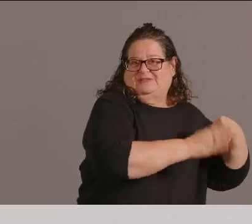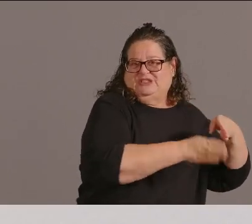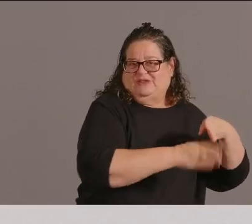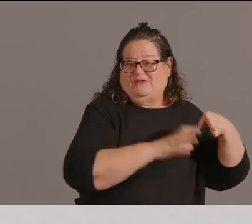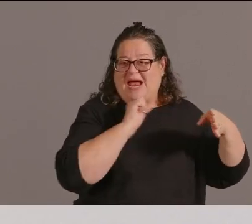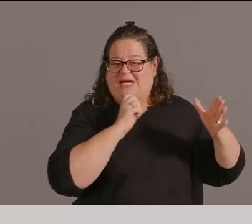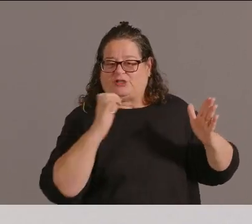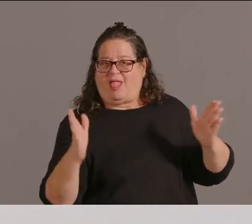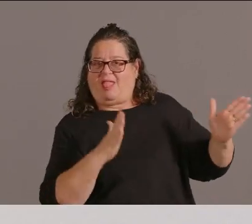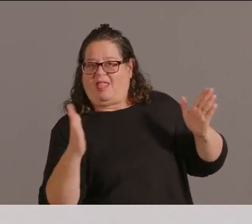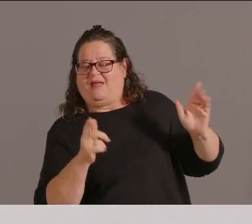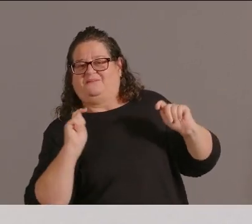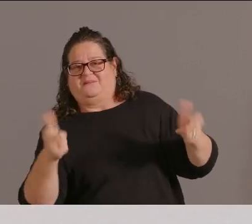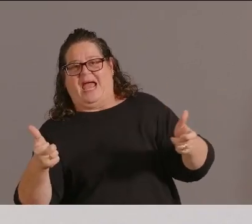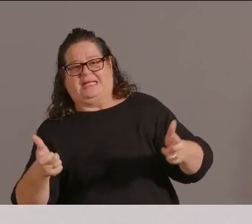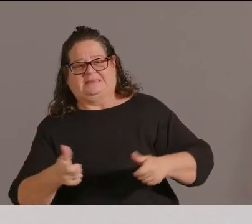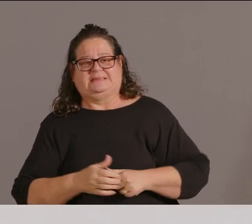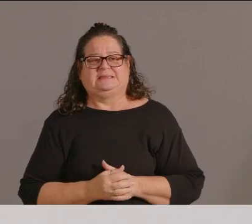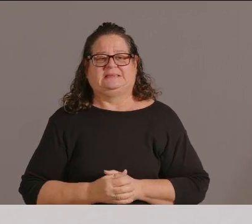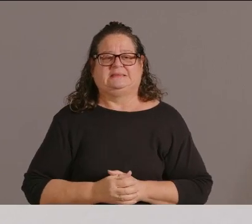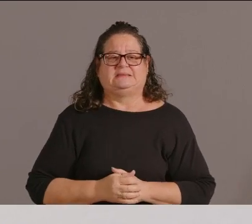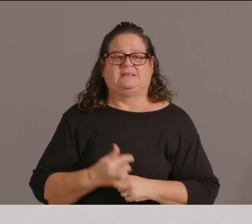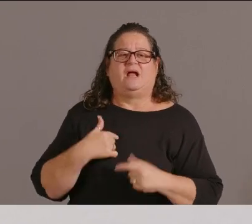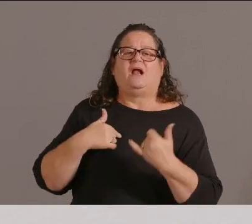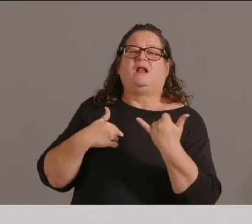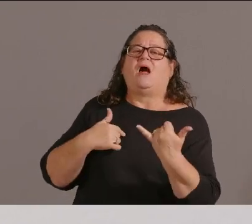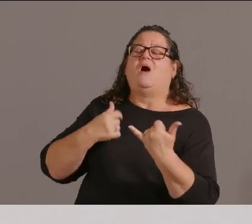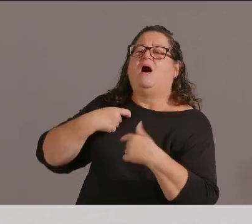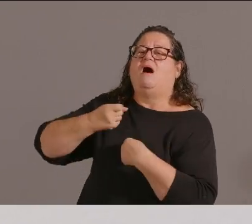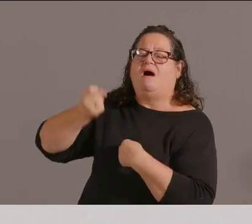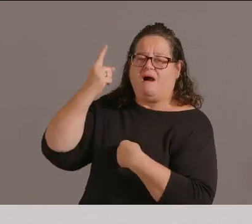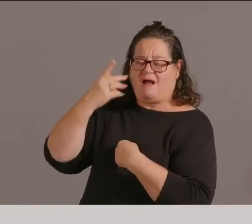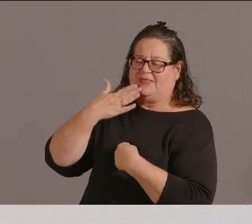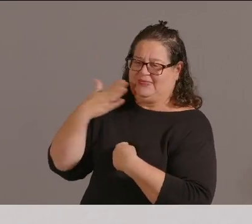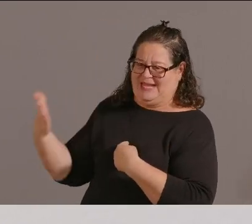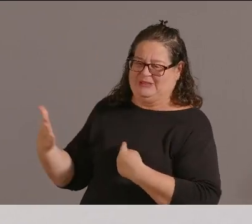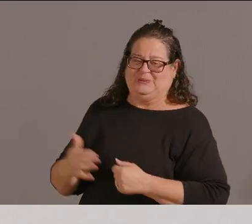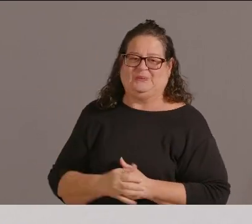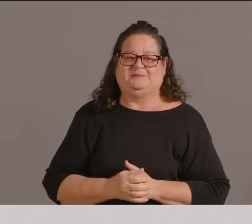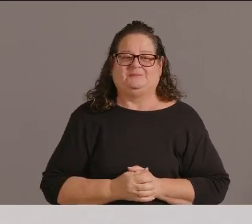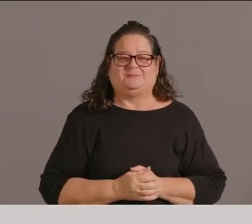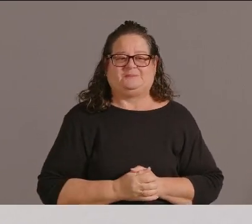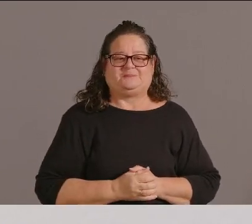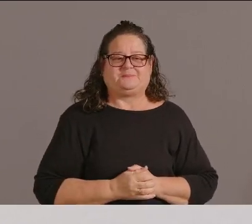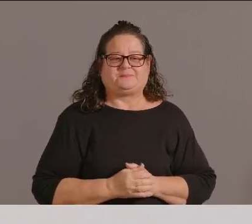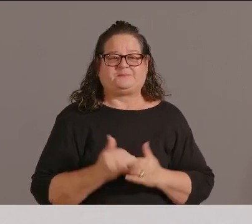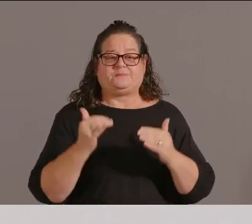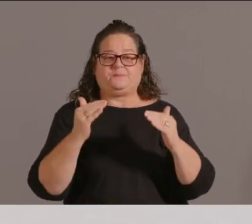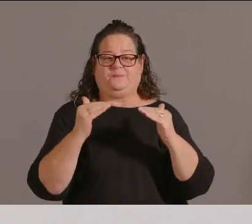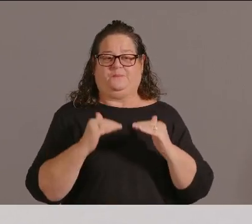got it. Okay, great. Thanks so much. You're welcome. Next is Brittany Thomason. Hi, Brittany.